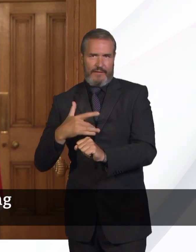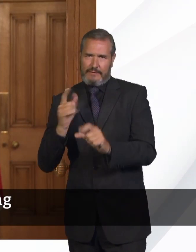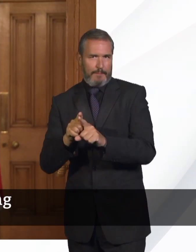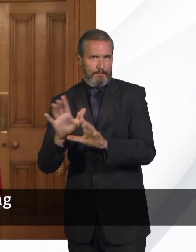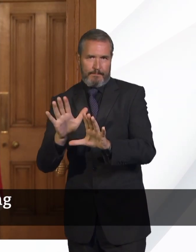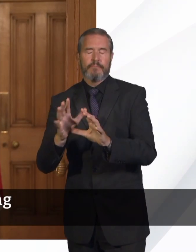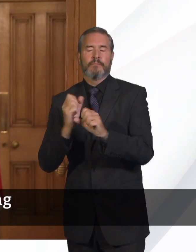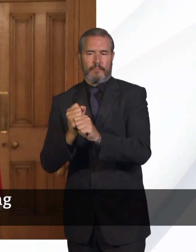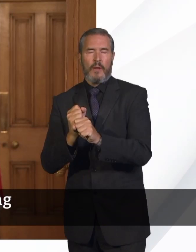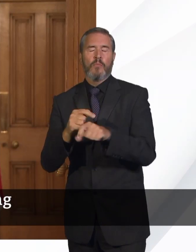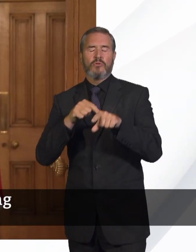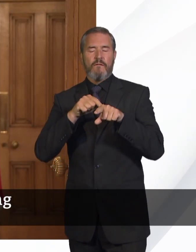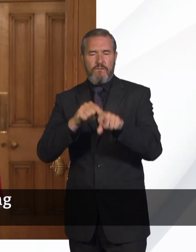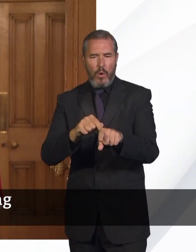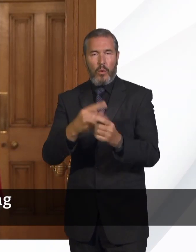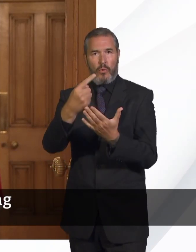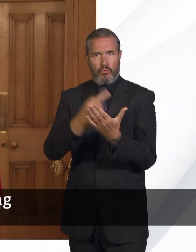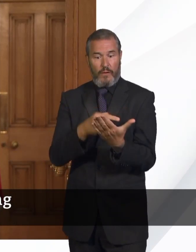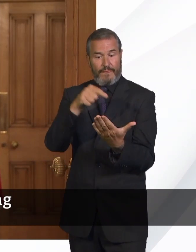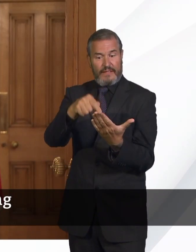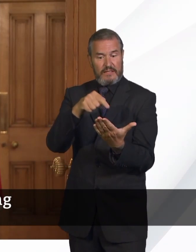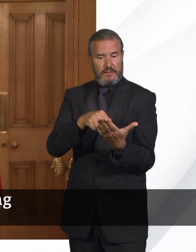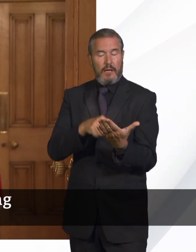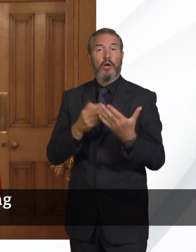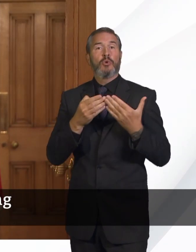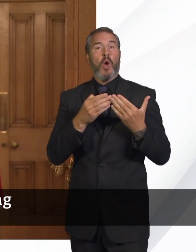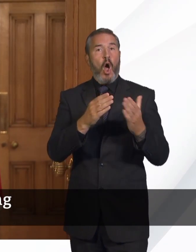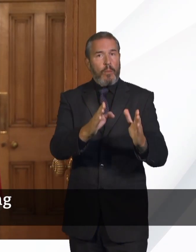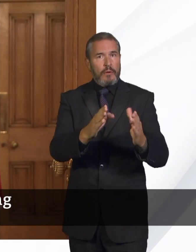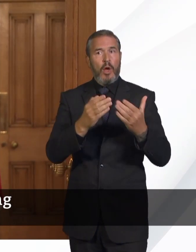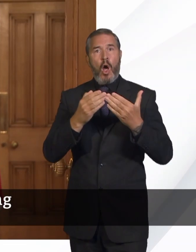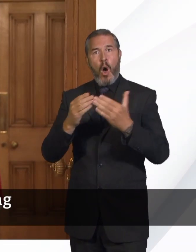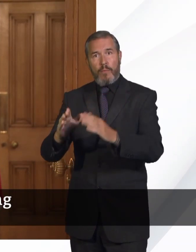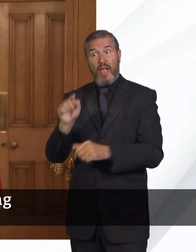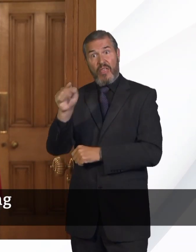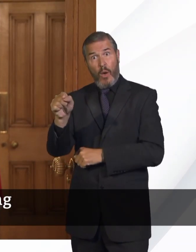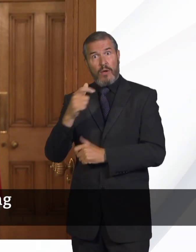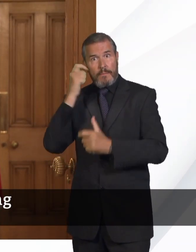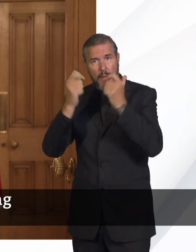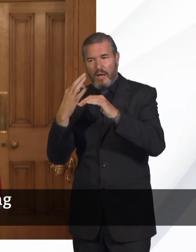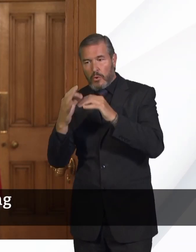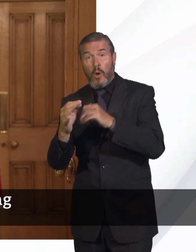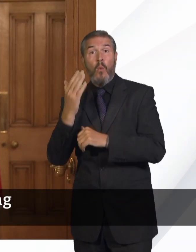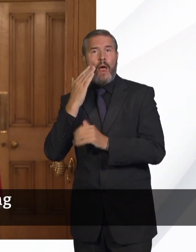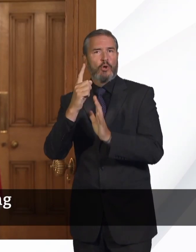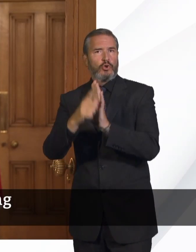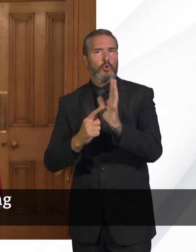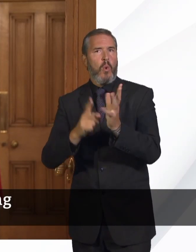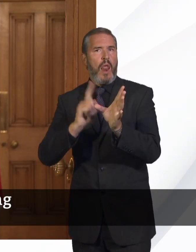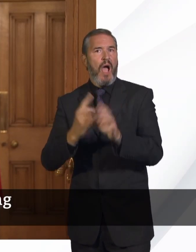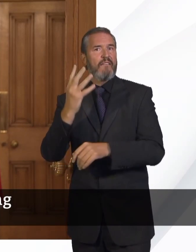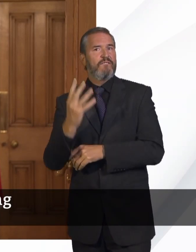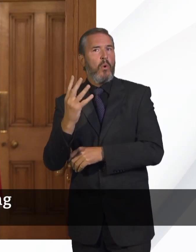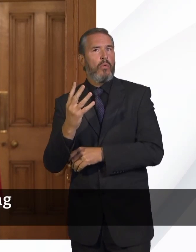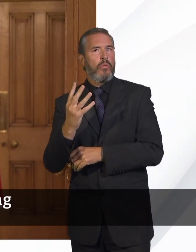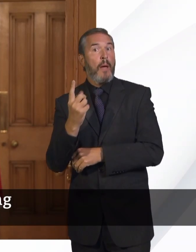to follow the roadmap, which sets out our ambition to reopen these sectors from the 4th of July at the earliest.